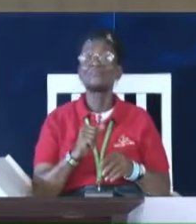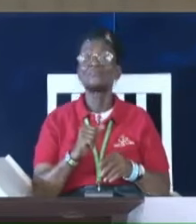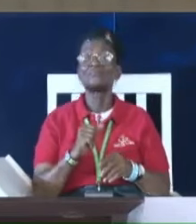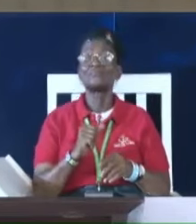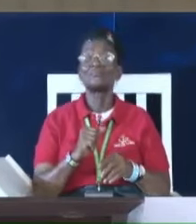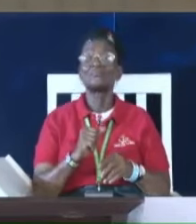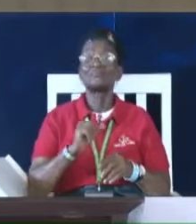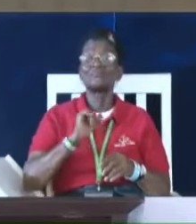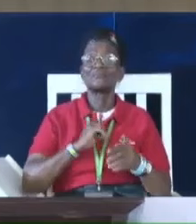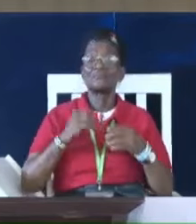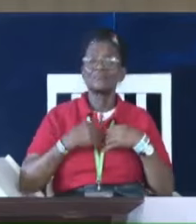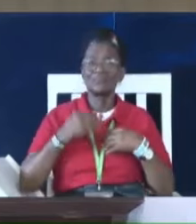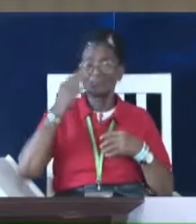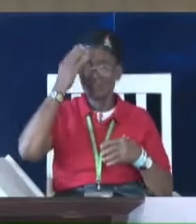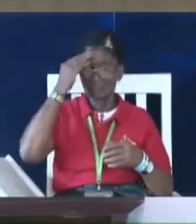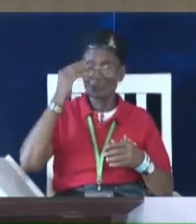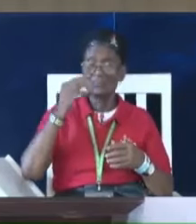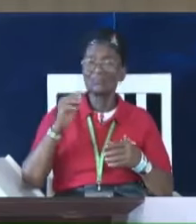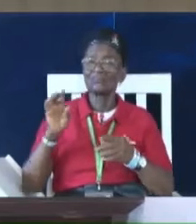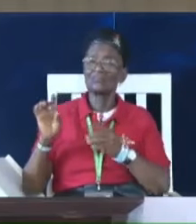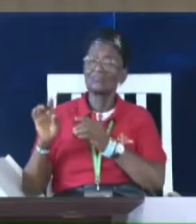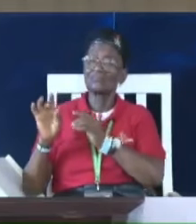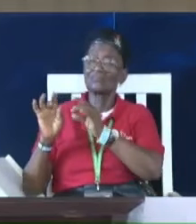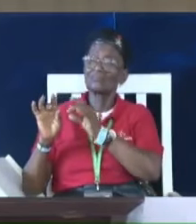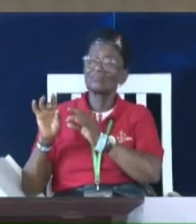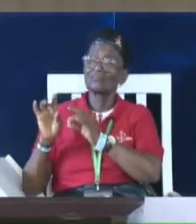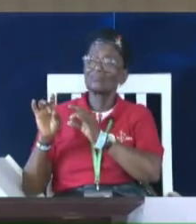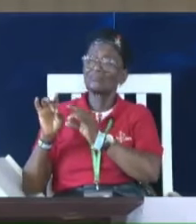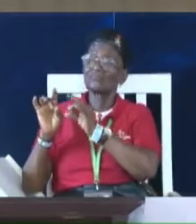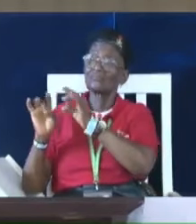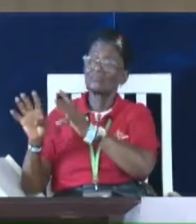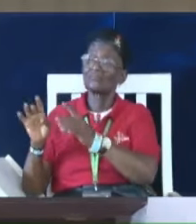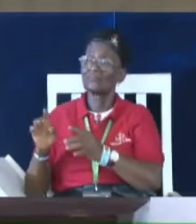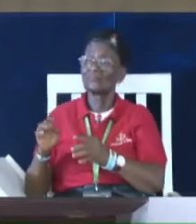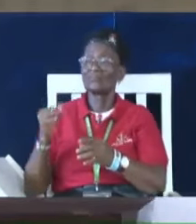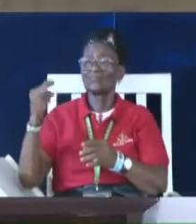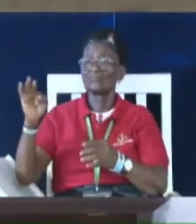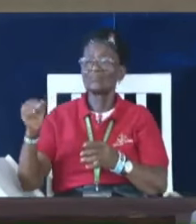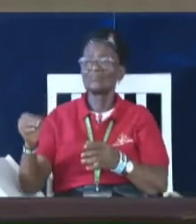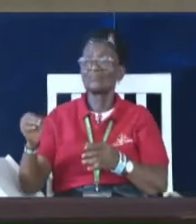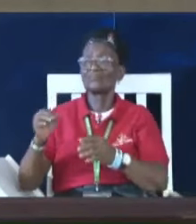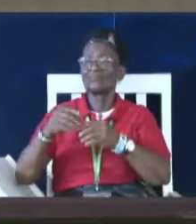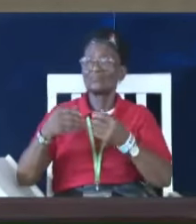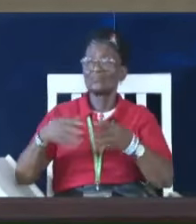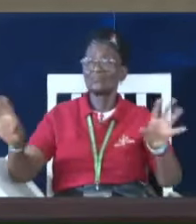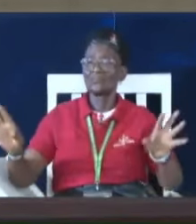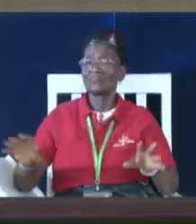I've known the bitterness of losing a child.